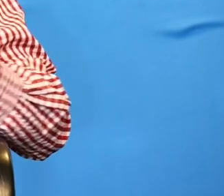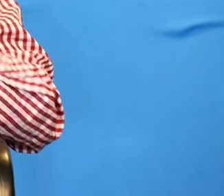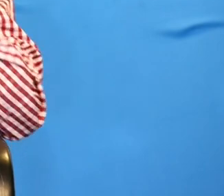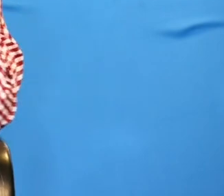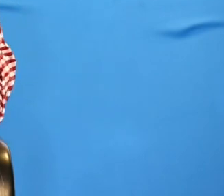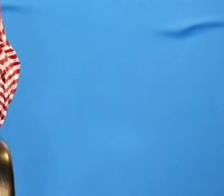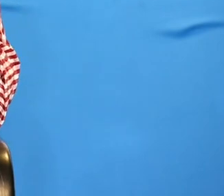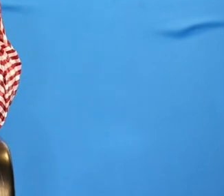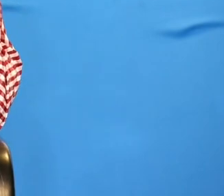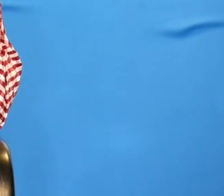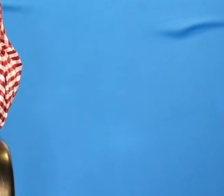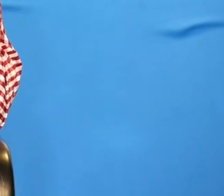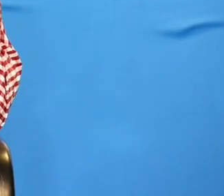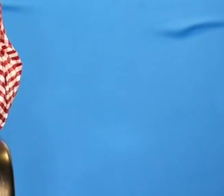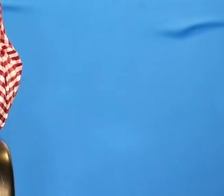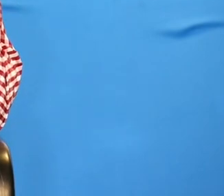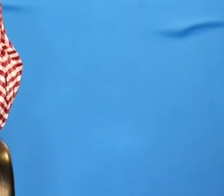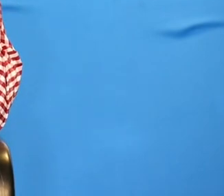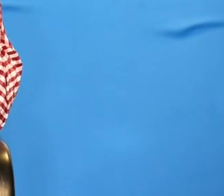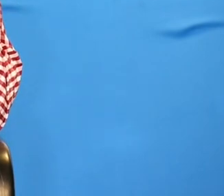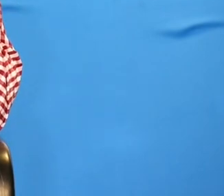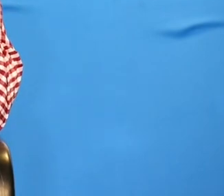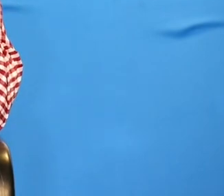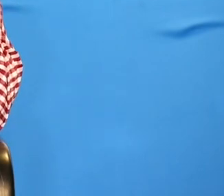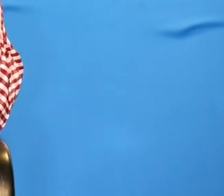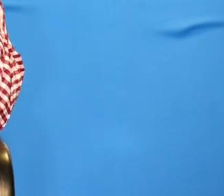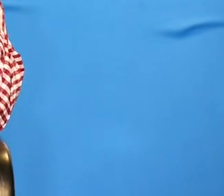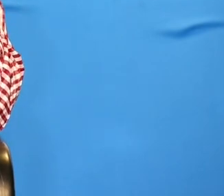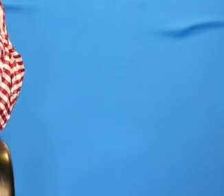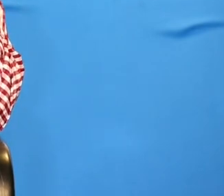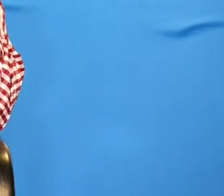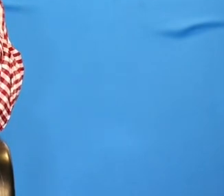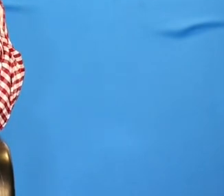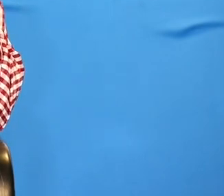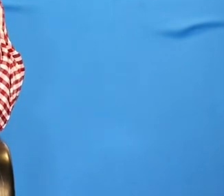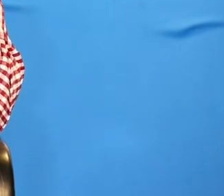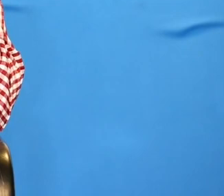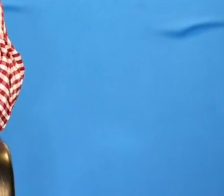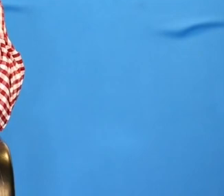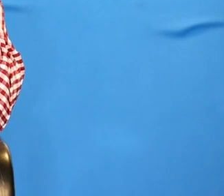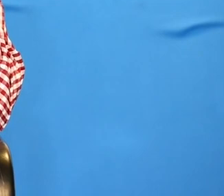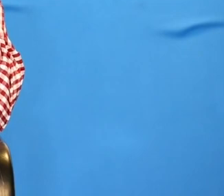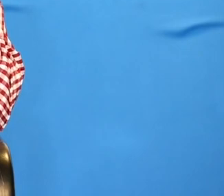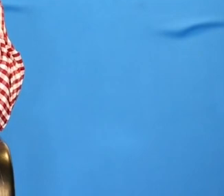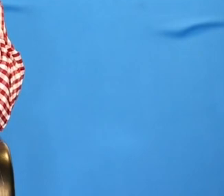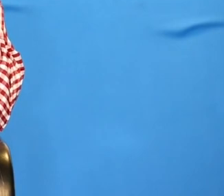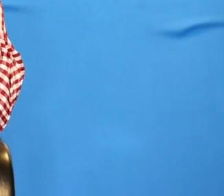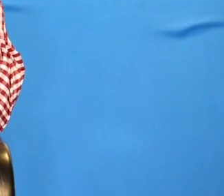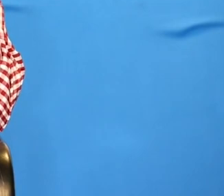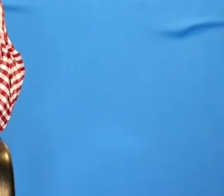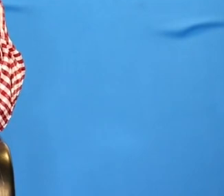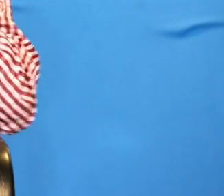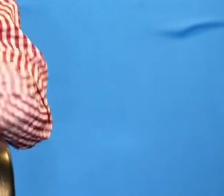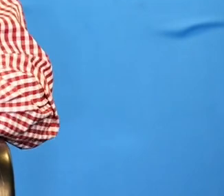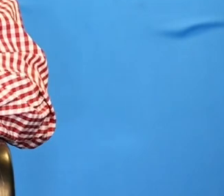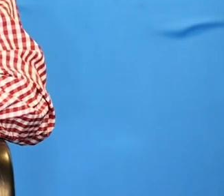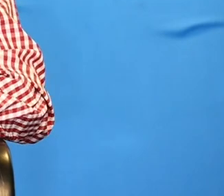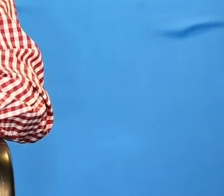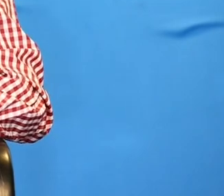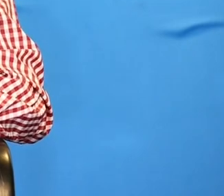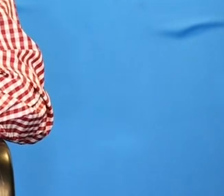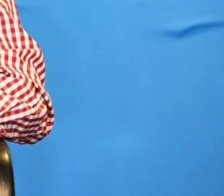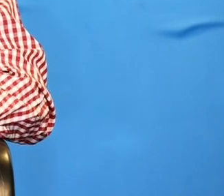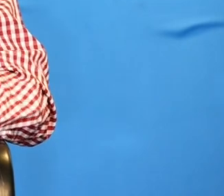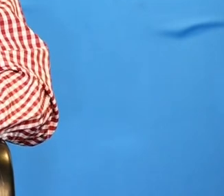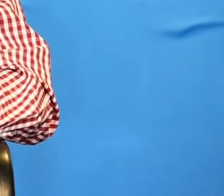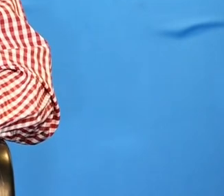the things of the world come to us, we need to be under the banner of Christ so that we may be saved. So it is our